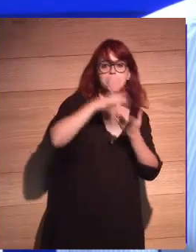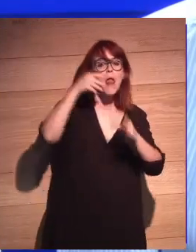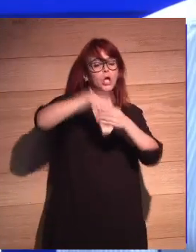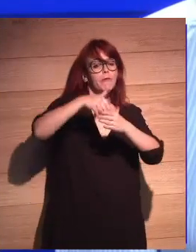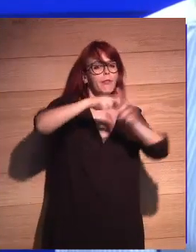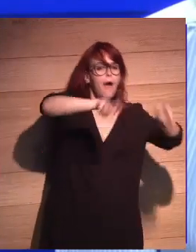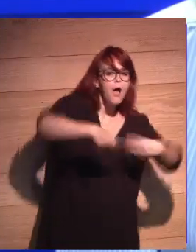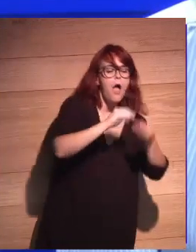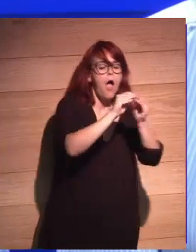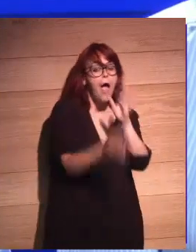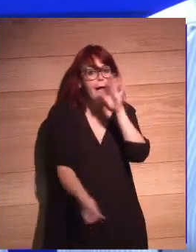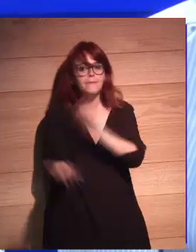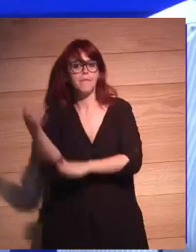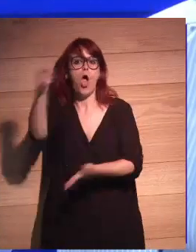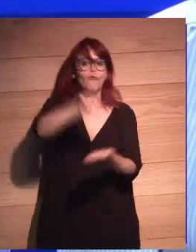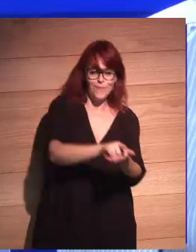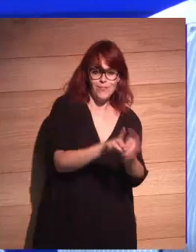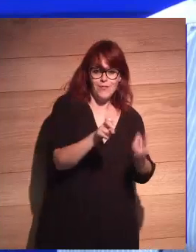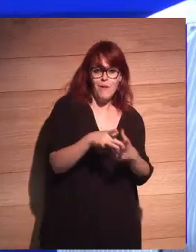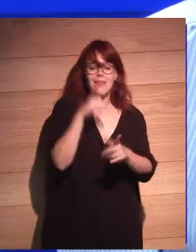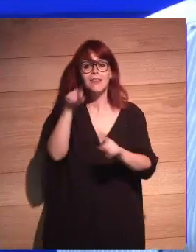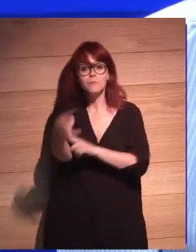improve contents and activities.